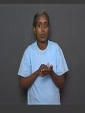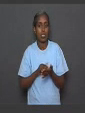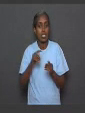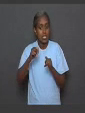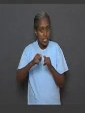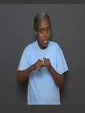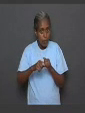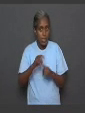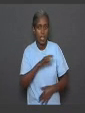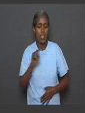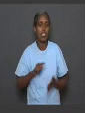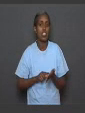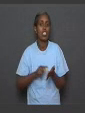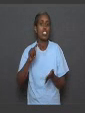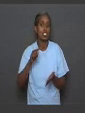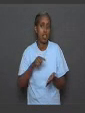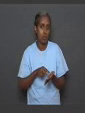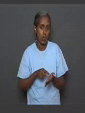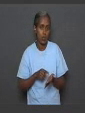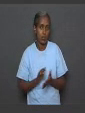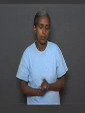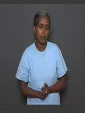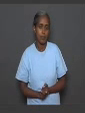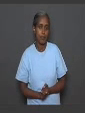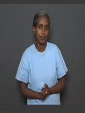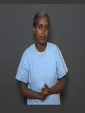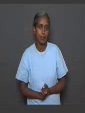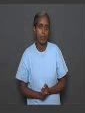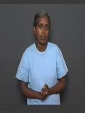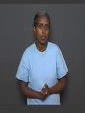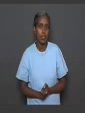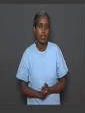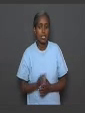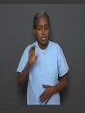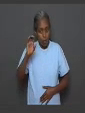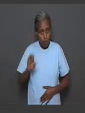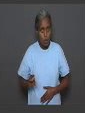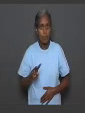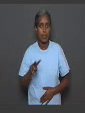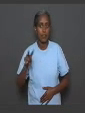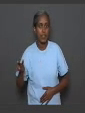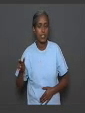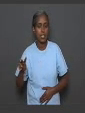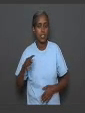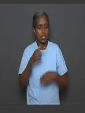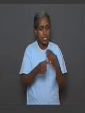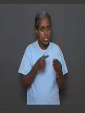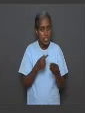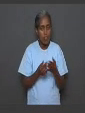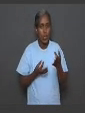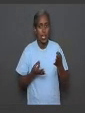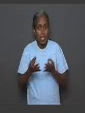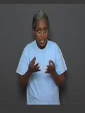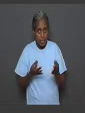terminal and initial points. The column vector is therefore